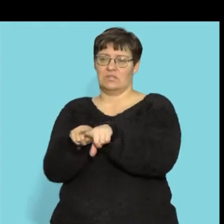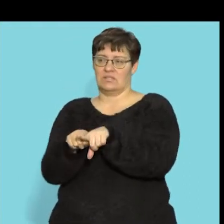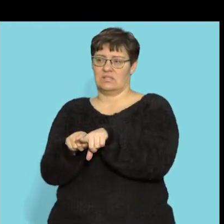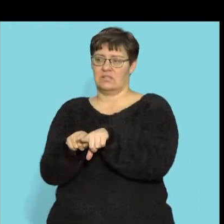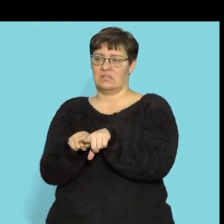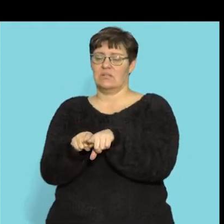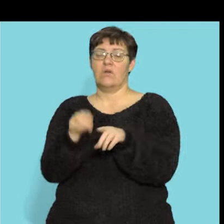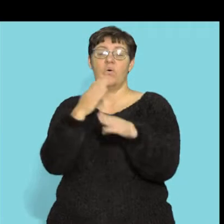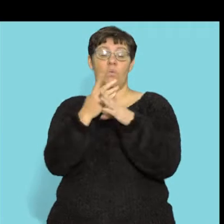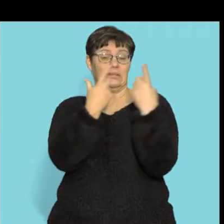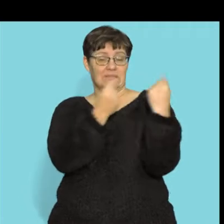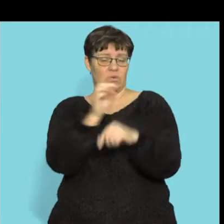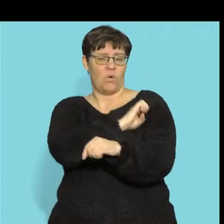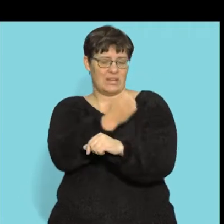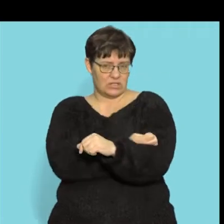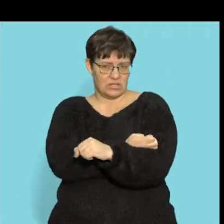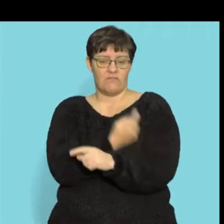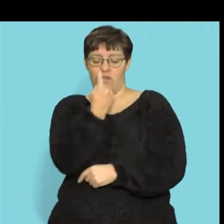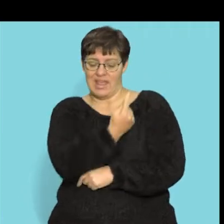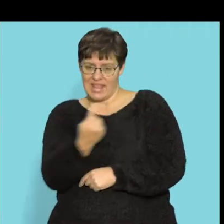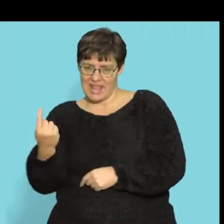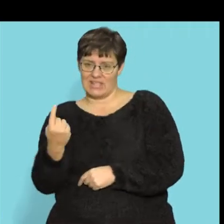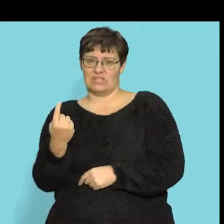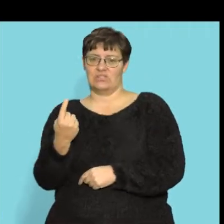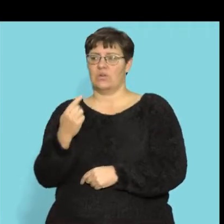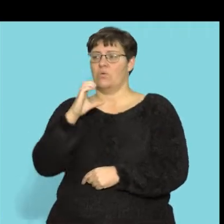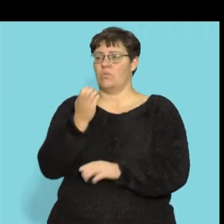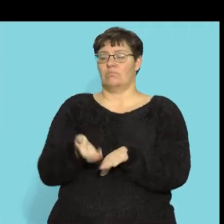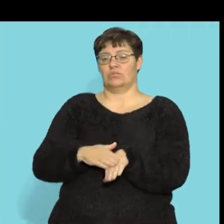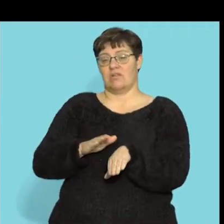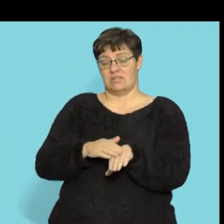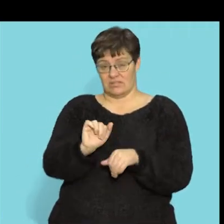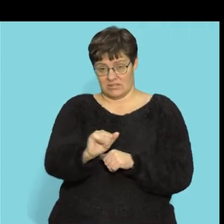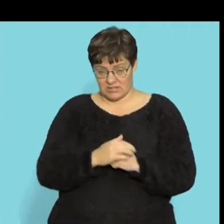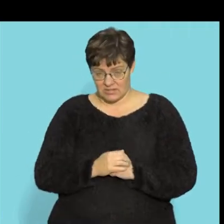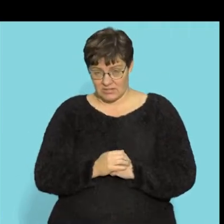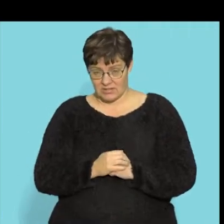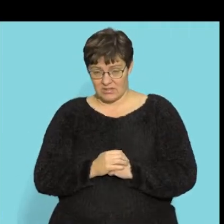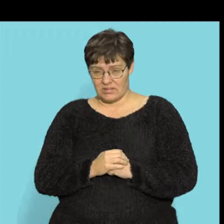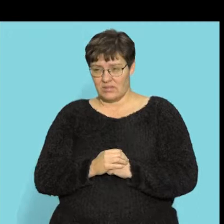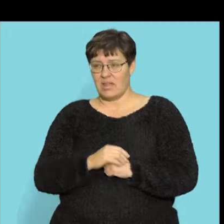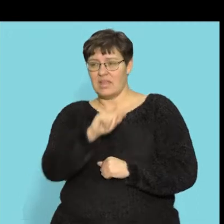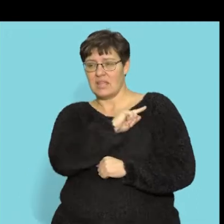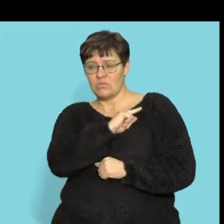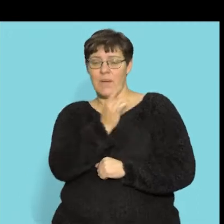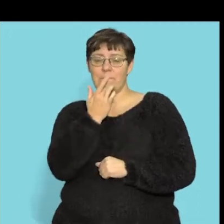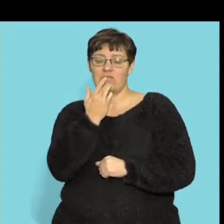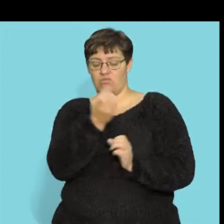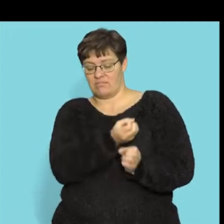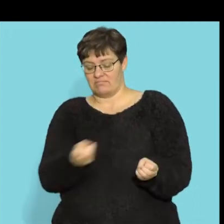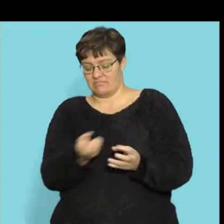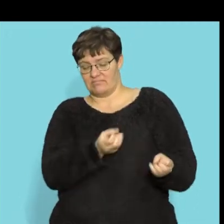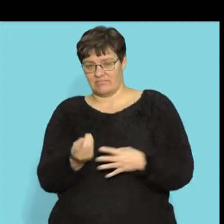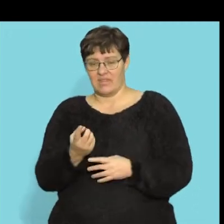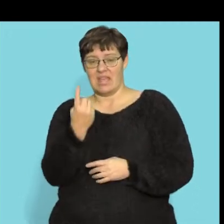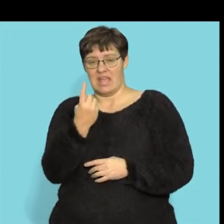voltage is equals to work done or energy for every coulomb of charge. So that's why we're saying the battery provides